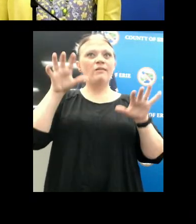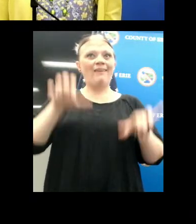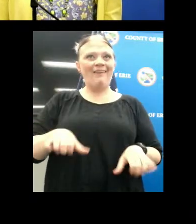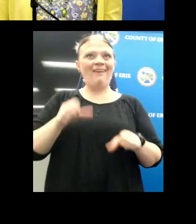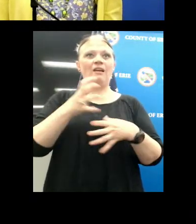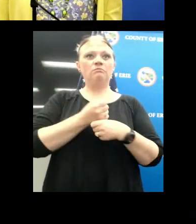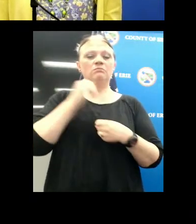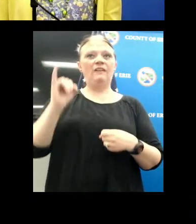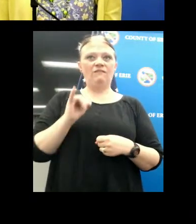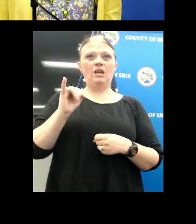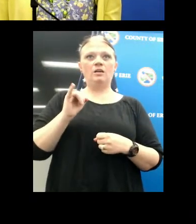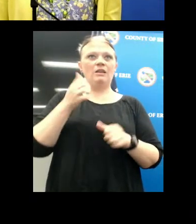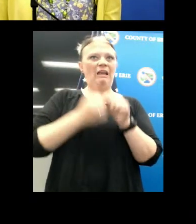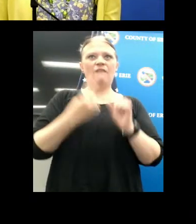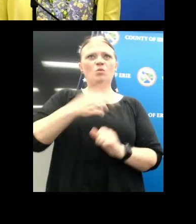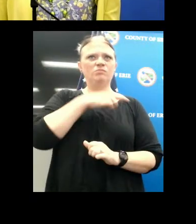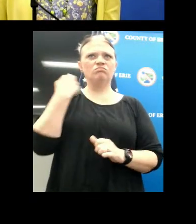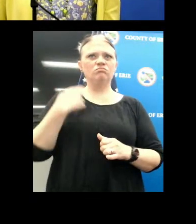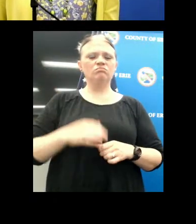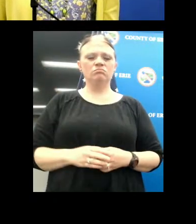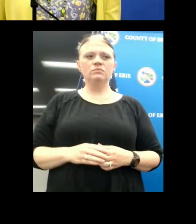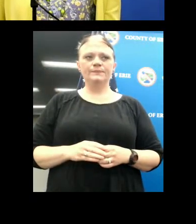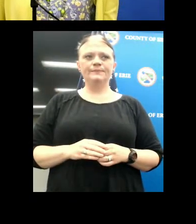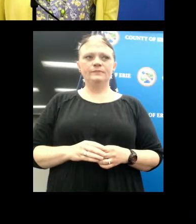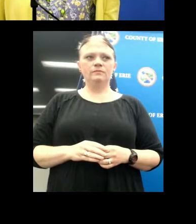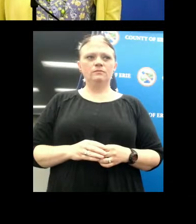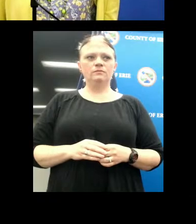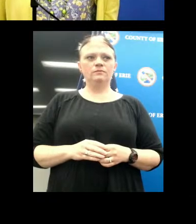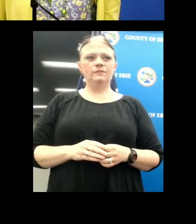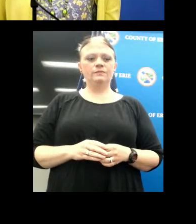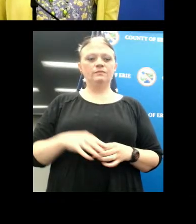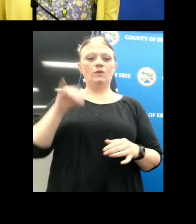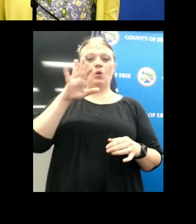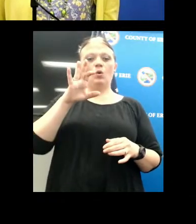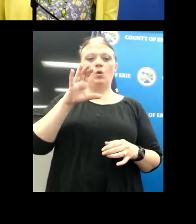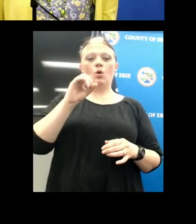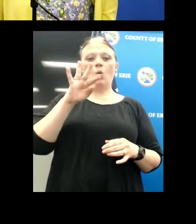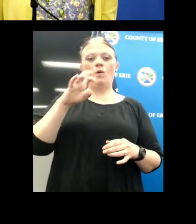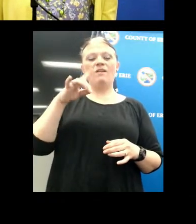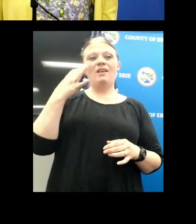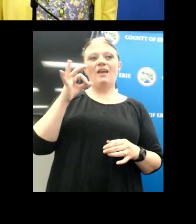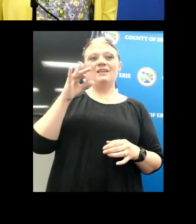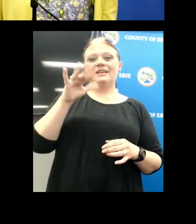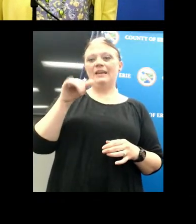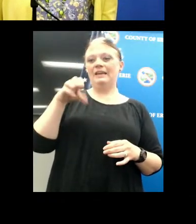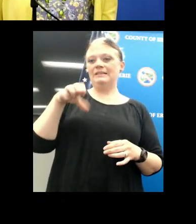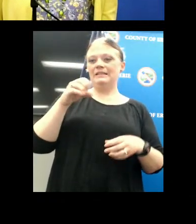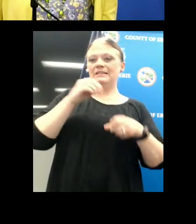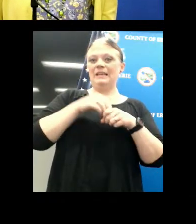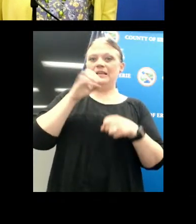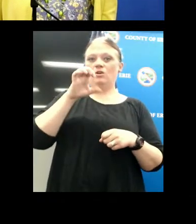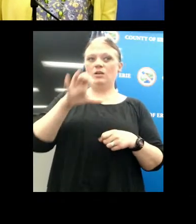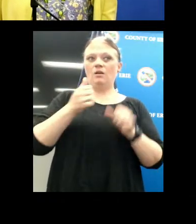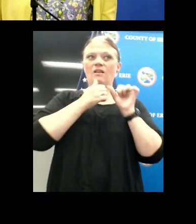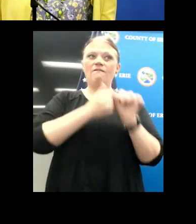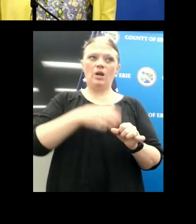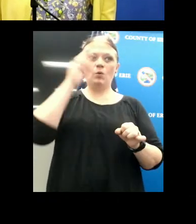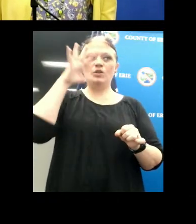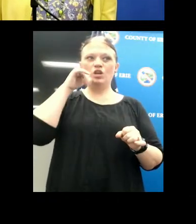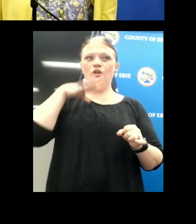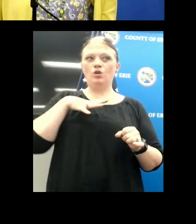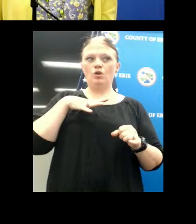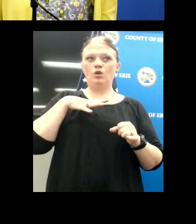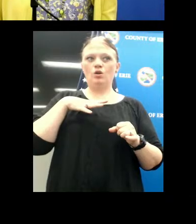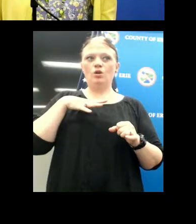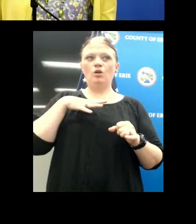so everybody is at risk. And then this is looking at our COVID-19 cases in Erie County by gender and